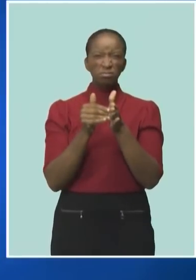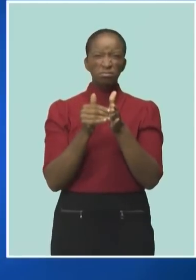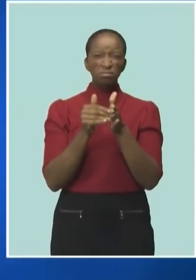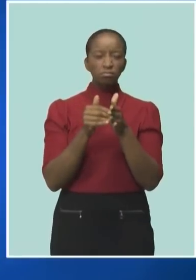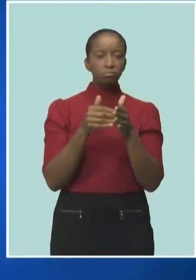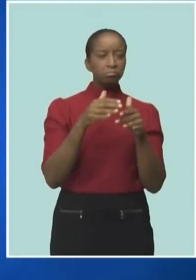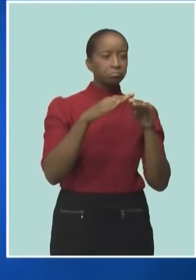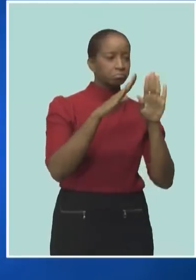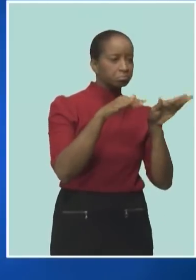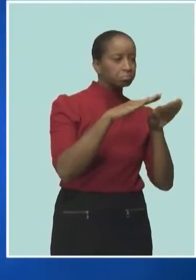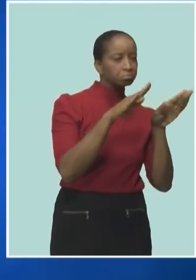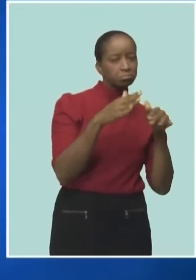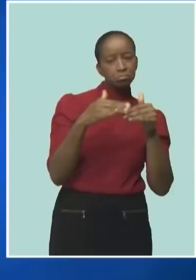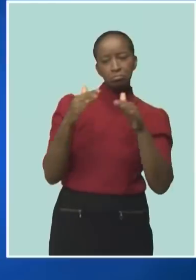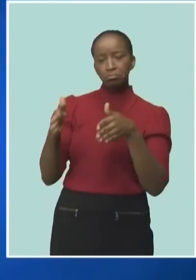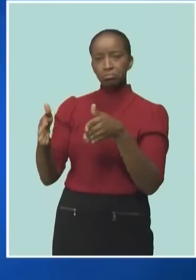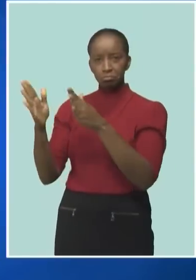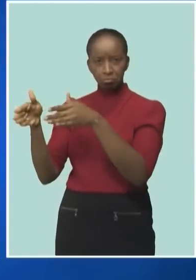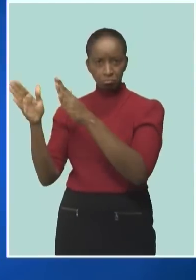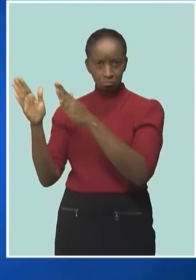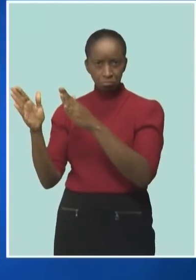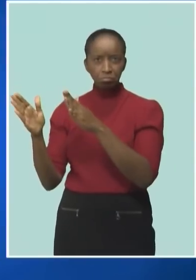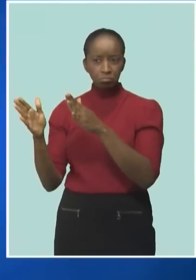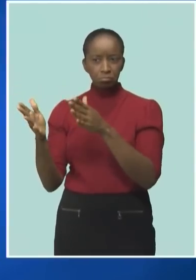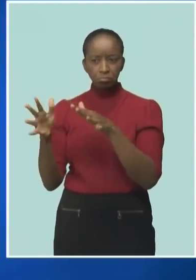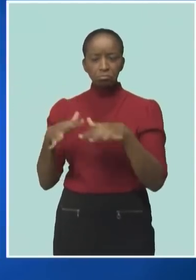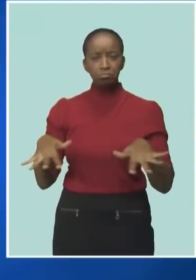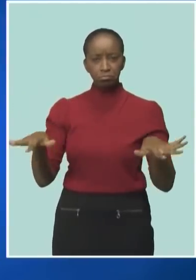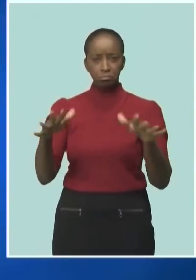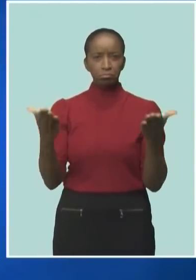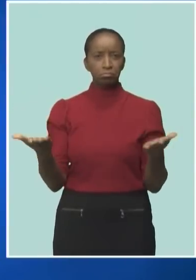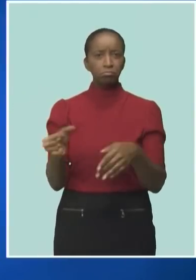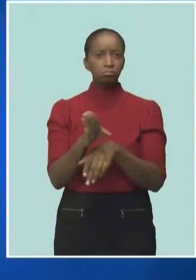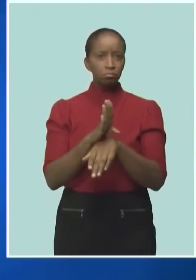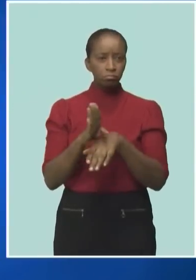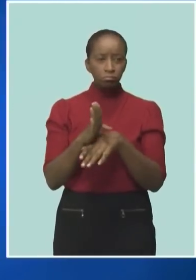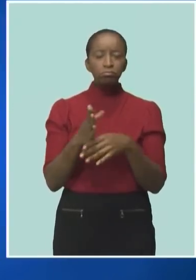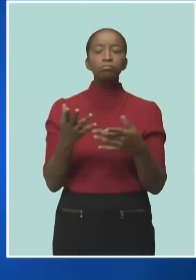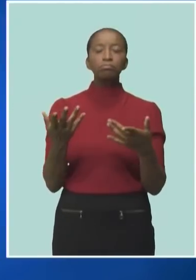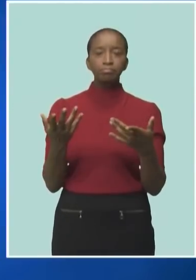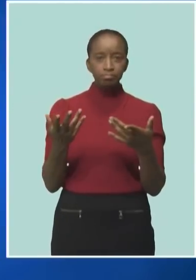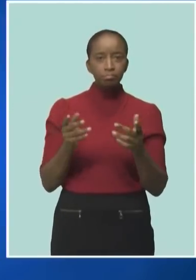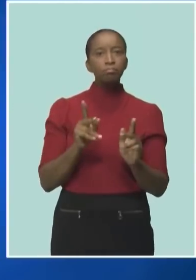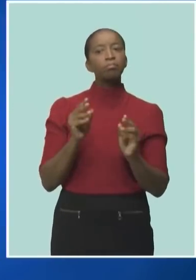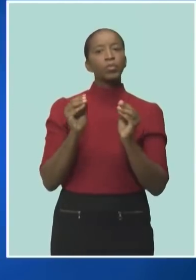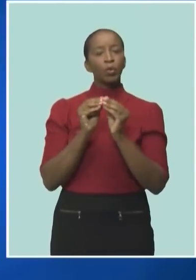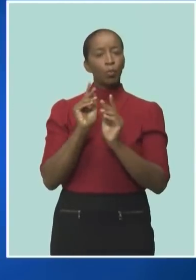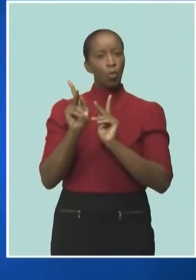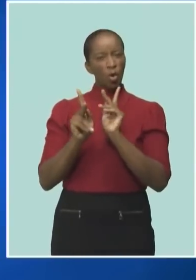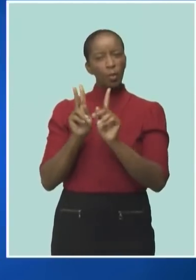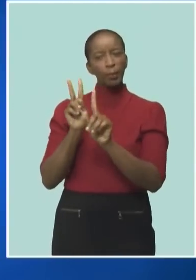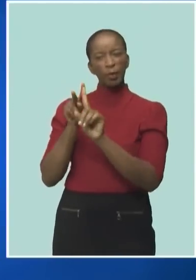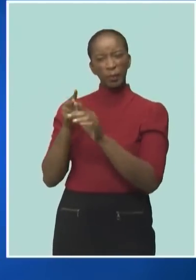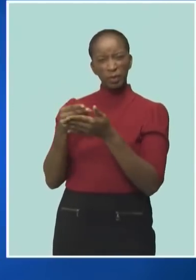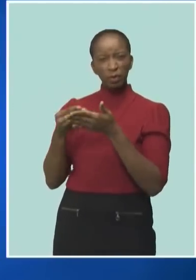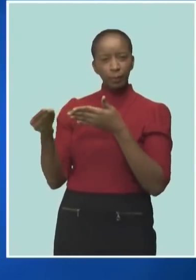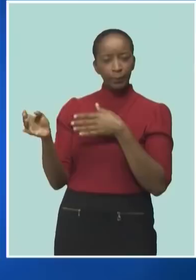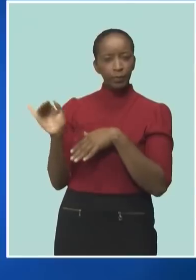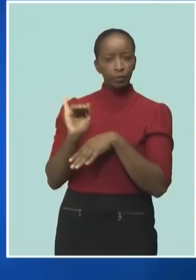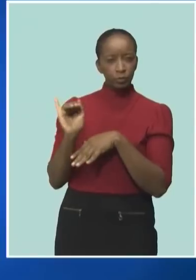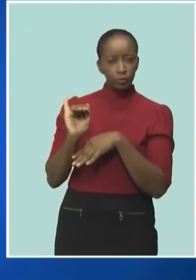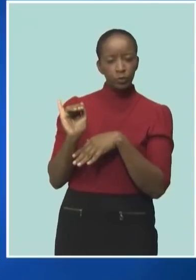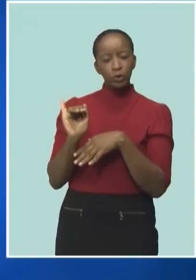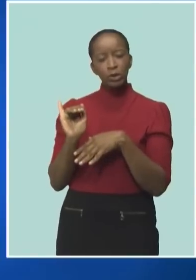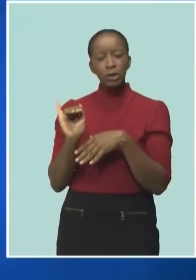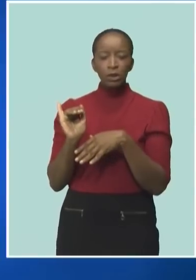any event, although we are increasing and people are taking more responsibility to get insurance on their property to cover against the hurricane, we're still at about 50%,